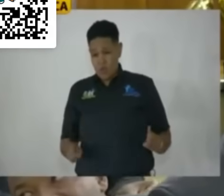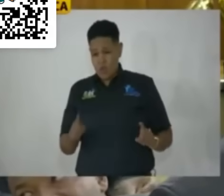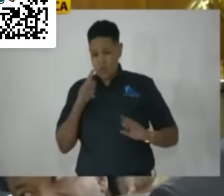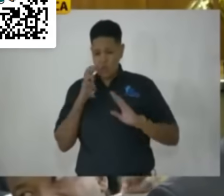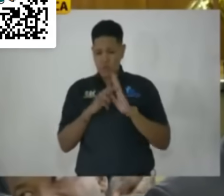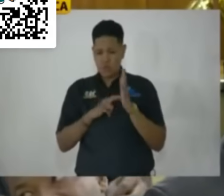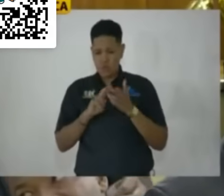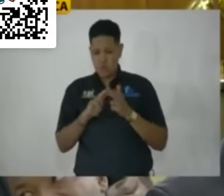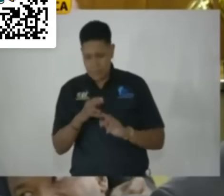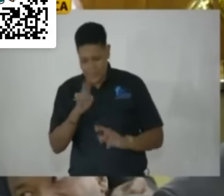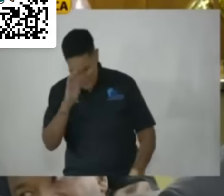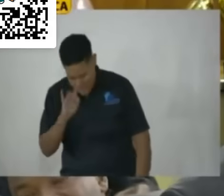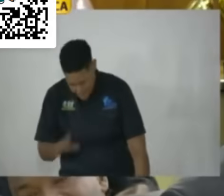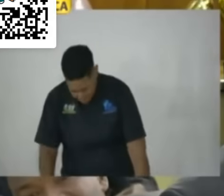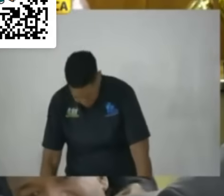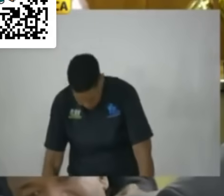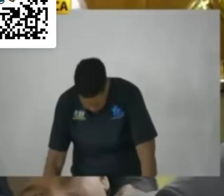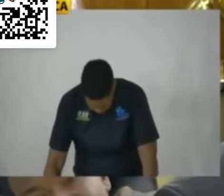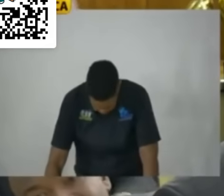Order 68.3